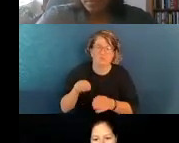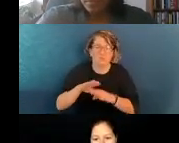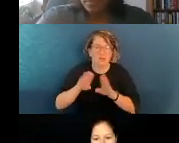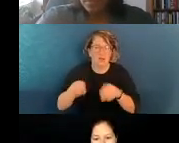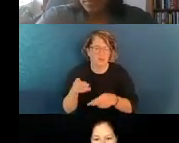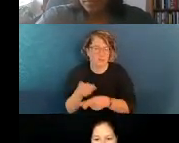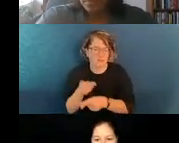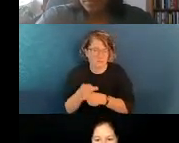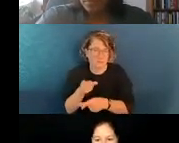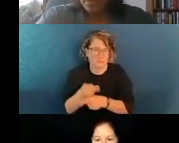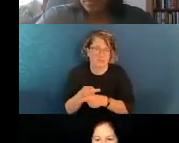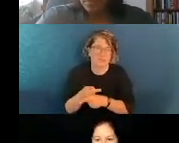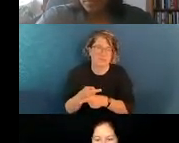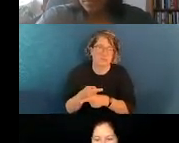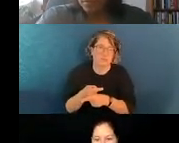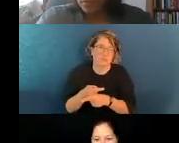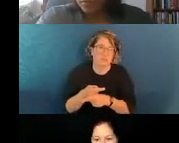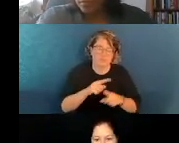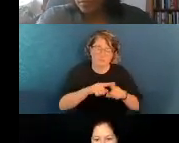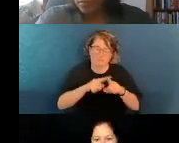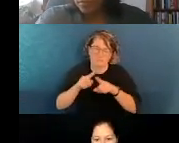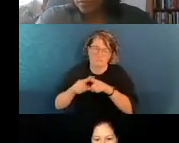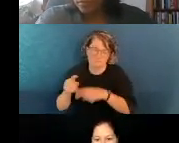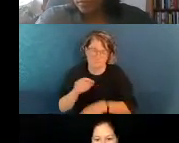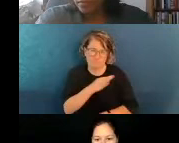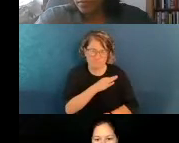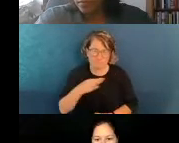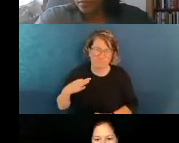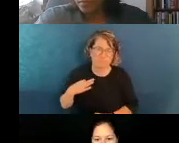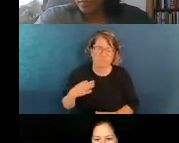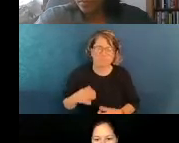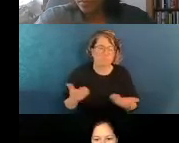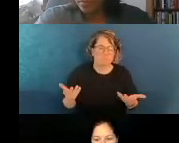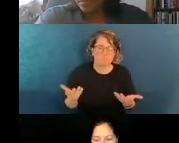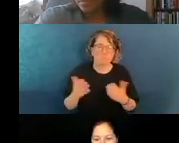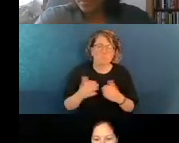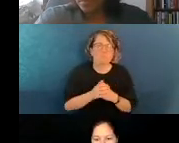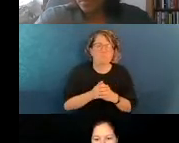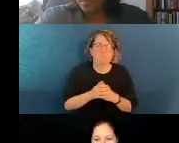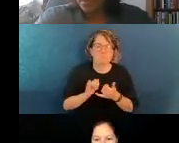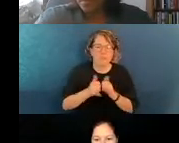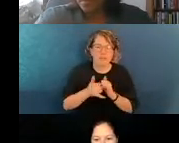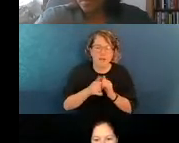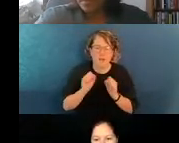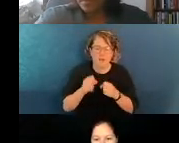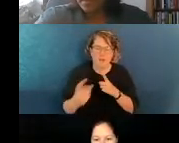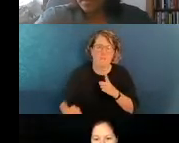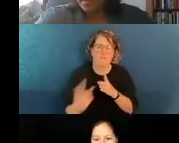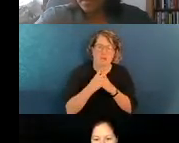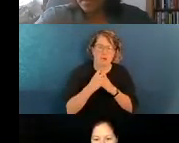employee groups need to know, as we intended to make this learning practical and specific to their worlds.